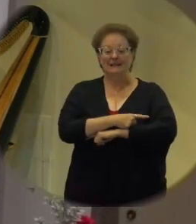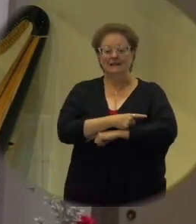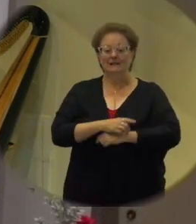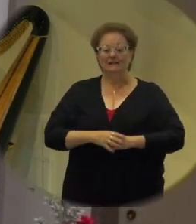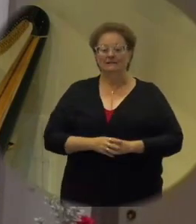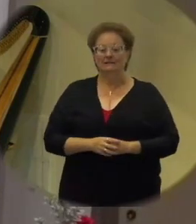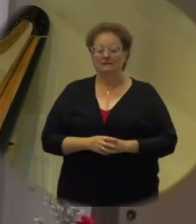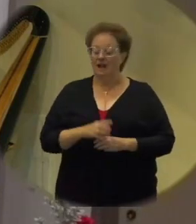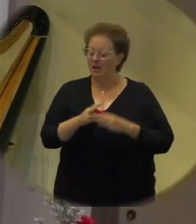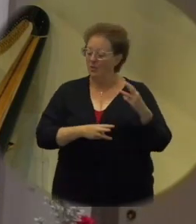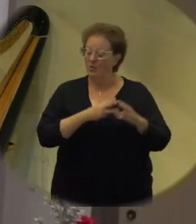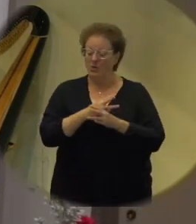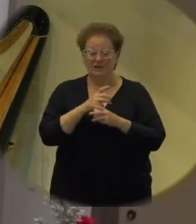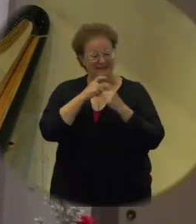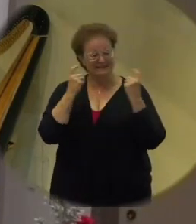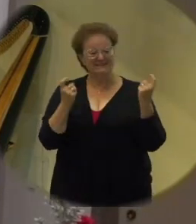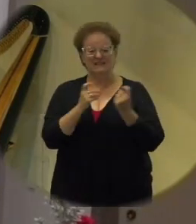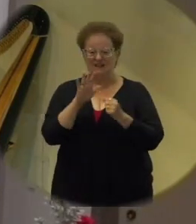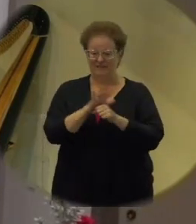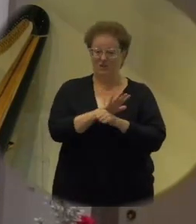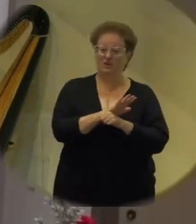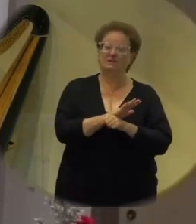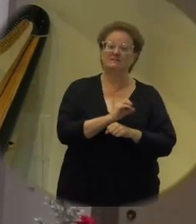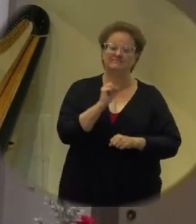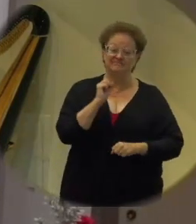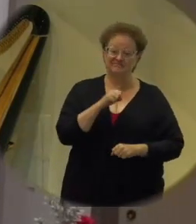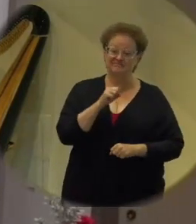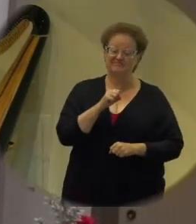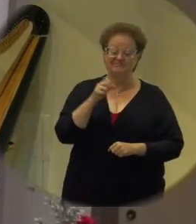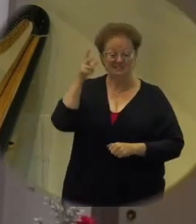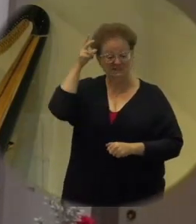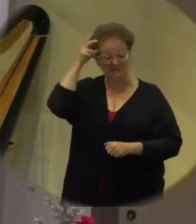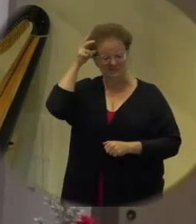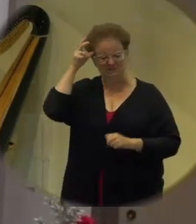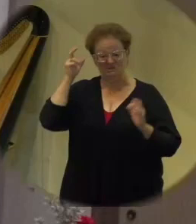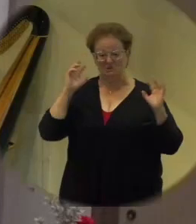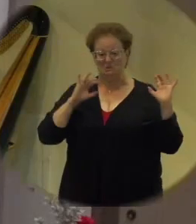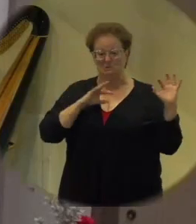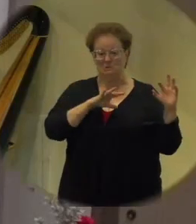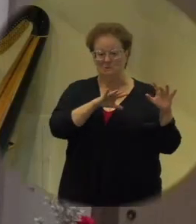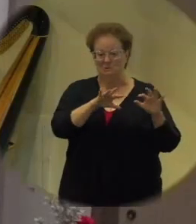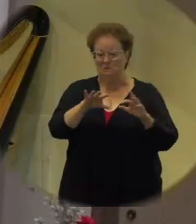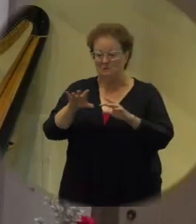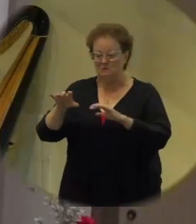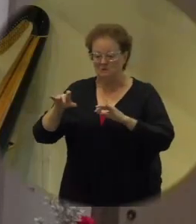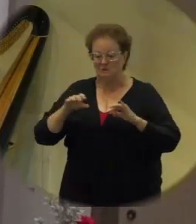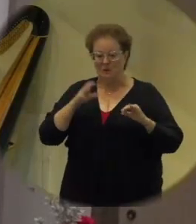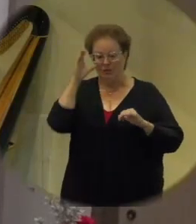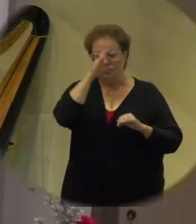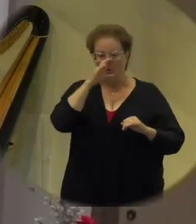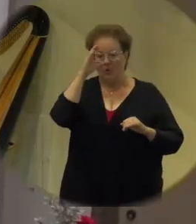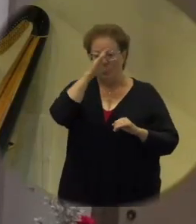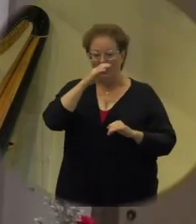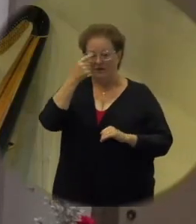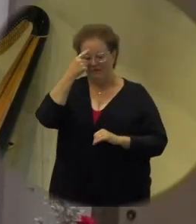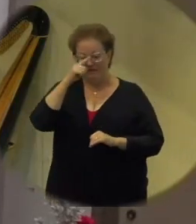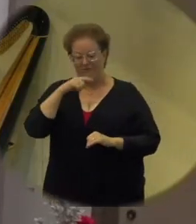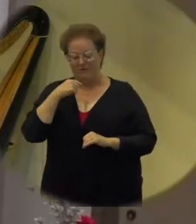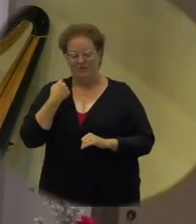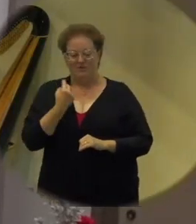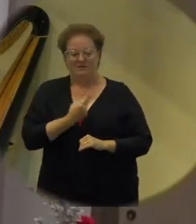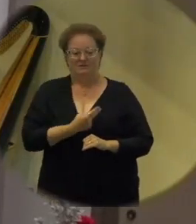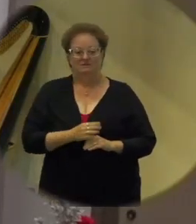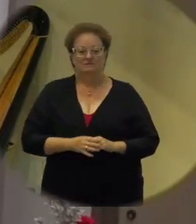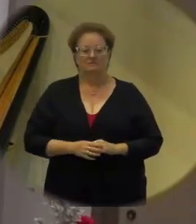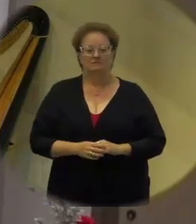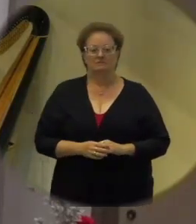You know, the world is a sinful place. Satan does prowl around like a roaring lion. That's true. And when you meet it, it scares you to